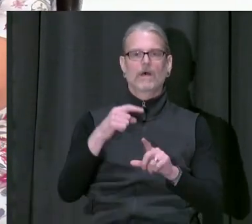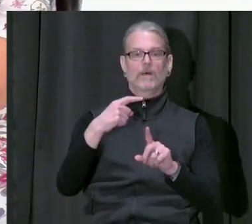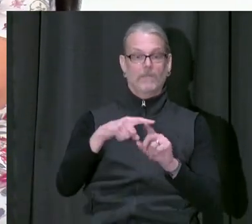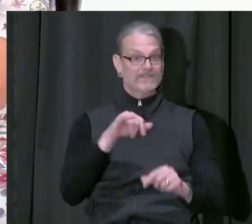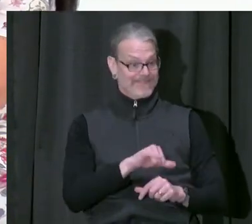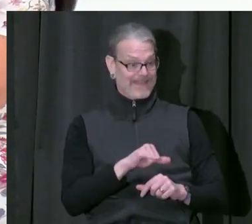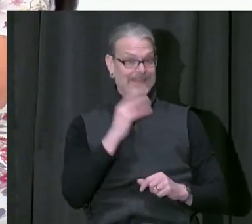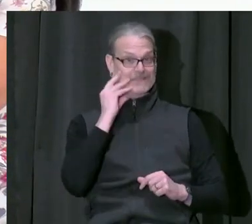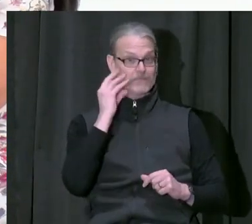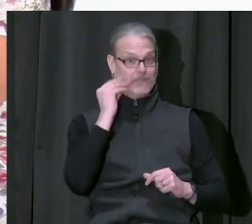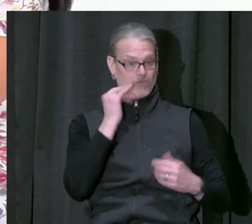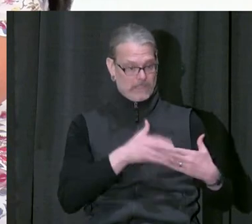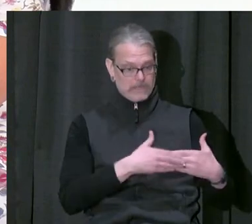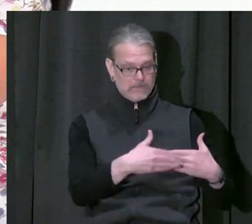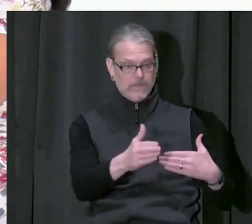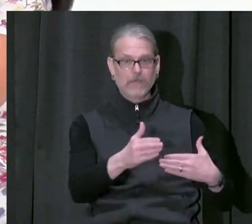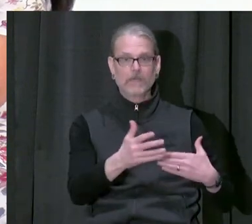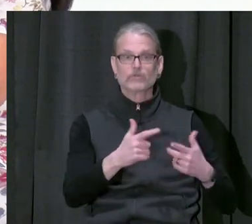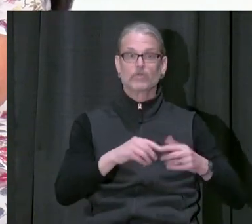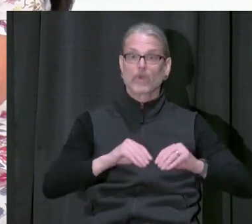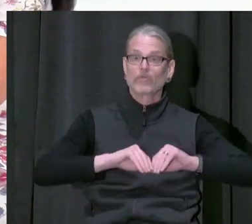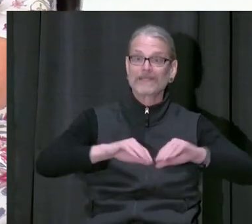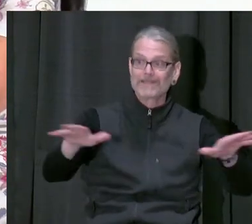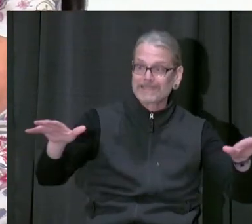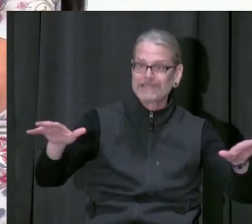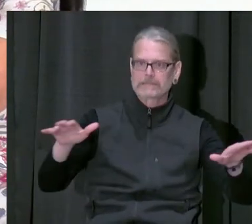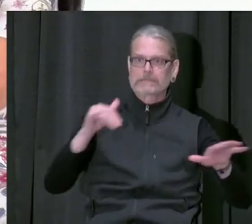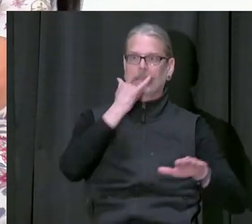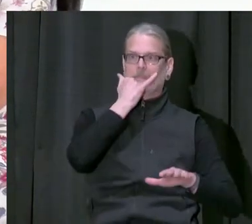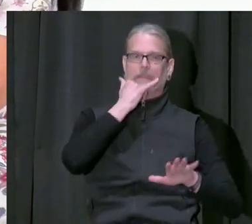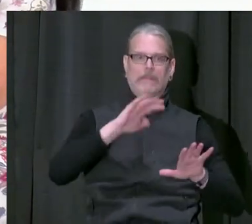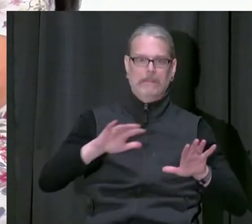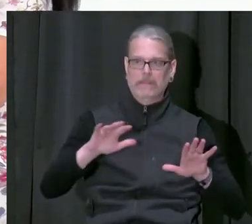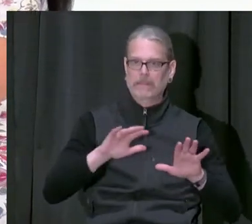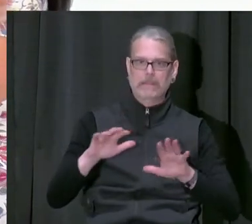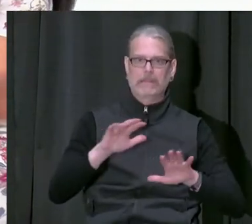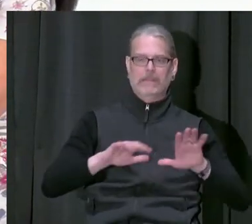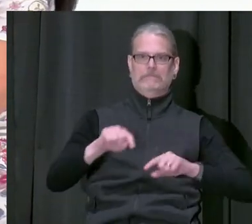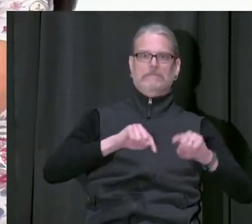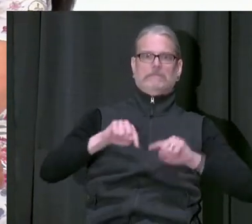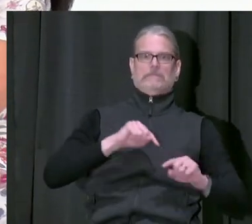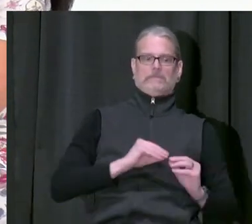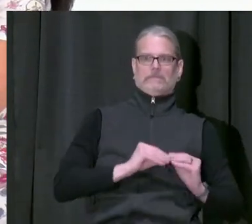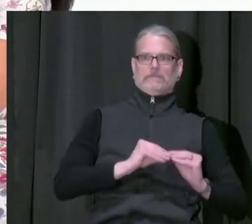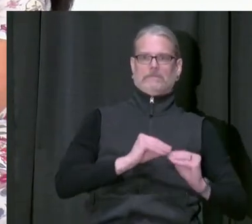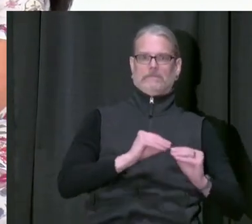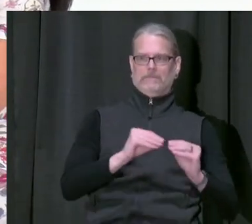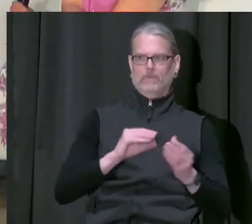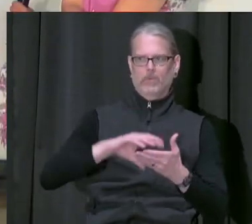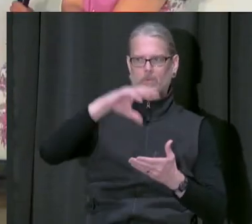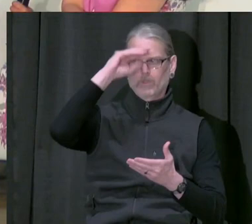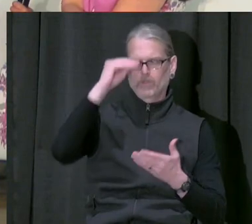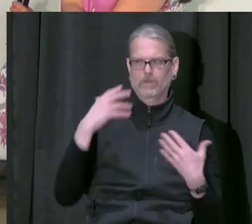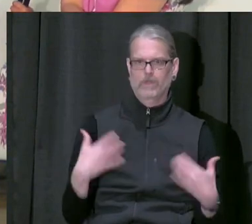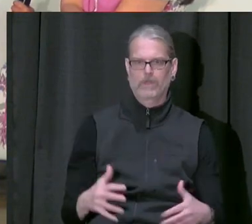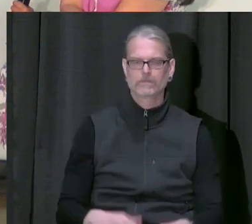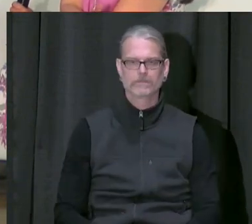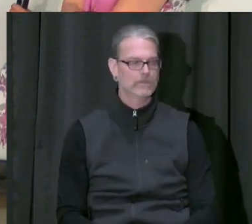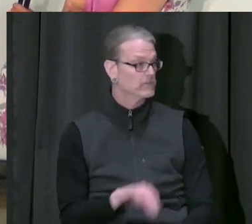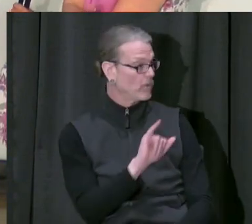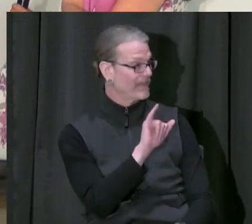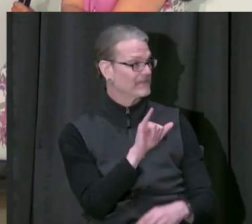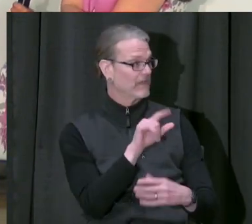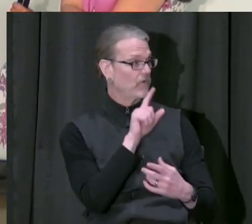from, you know, releasing something, learning from it, making mistakes, had us, you know. So it becomes a customized solution in the